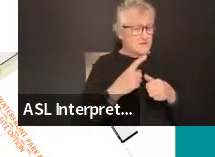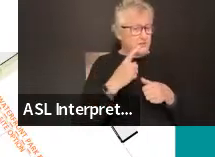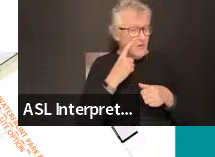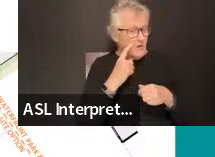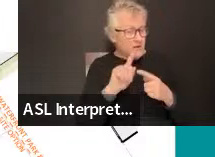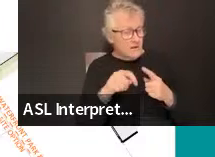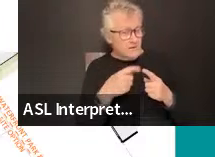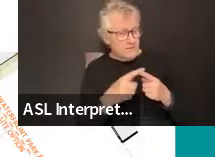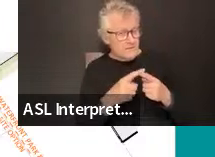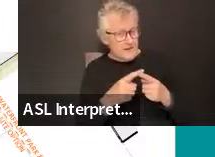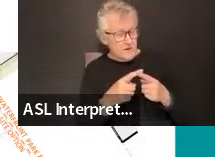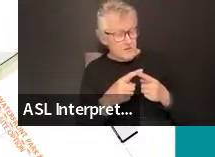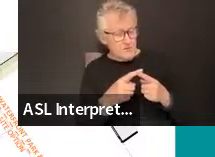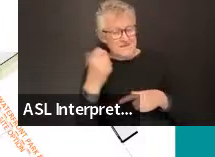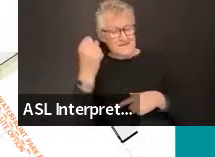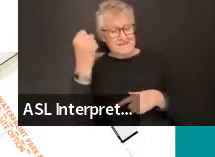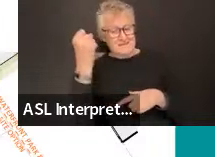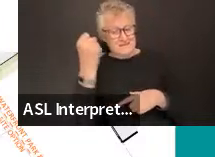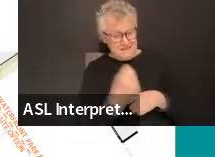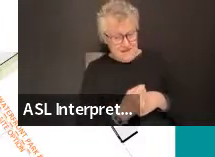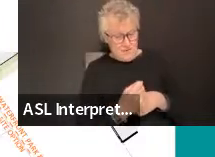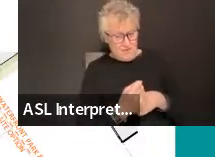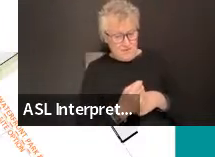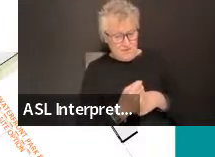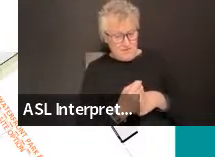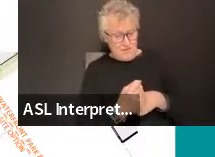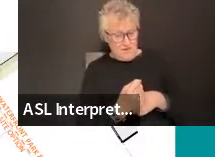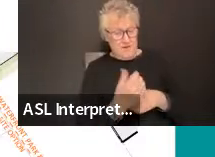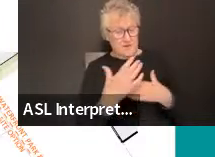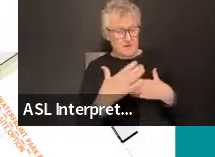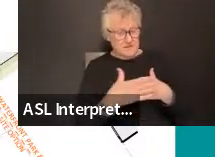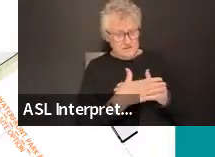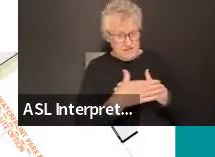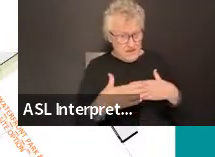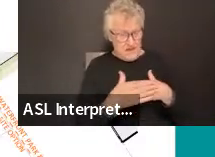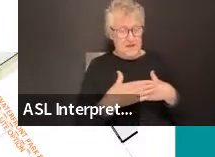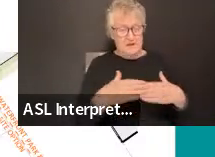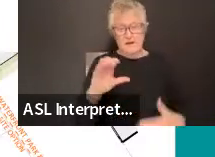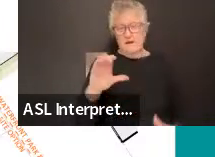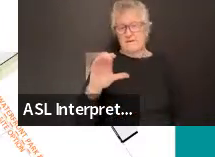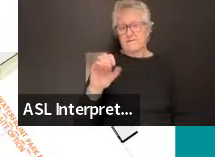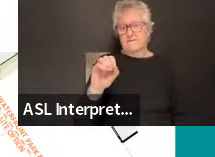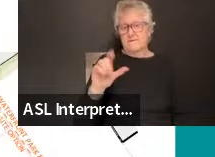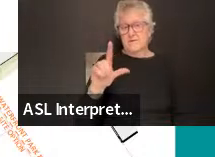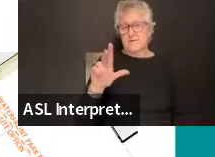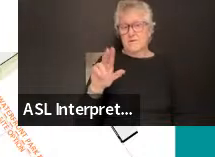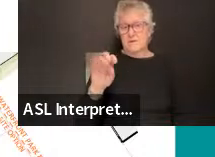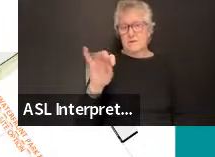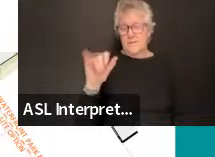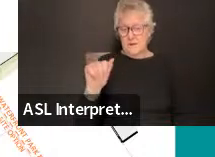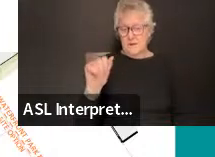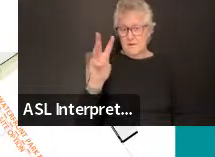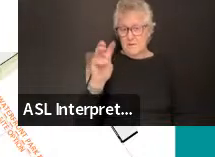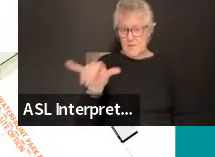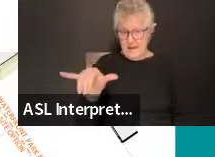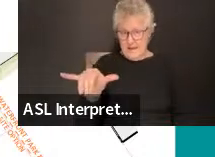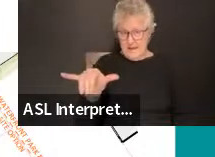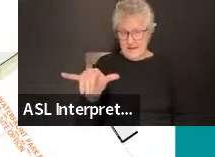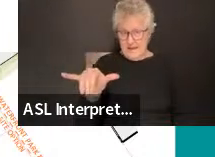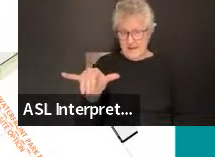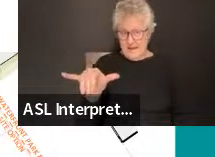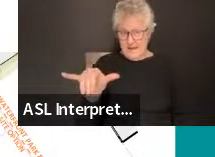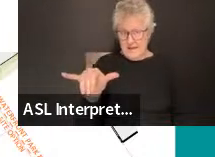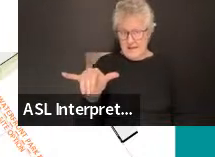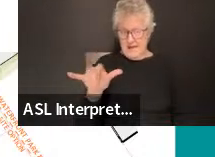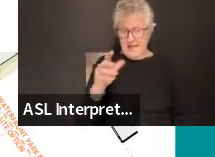side of West Columbia Way and directly touching the waterfront development. Now, as it